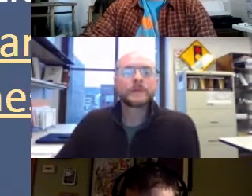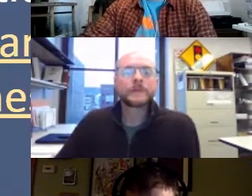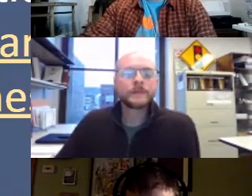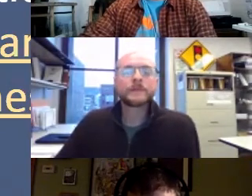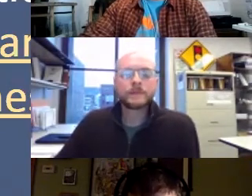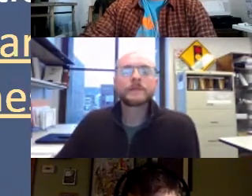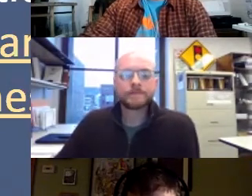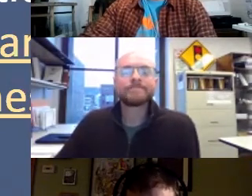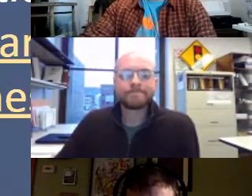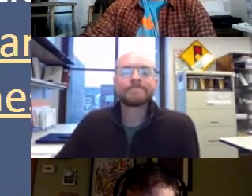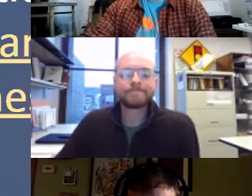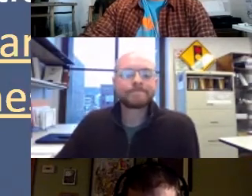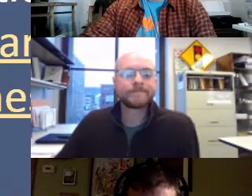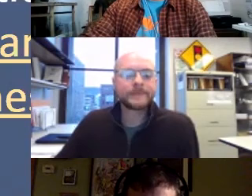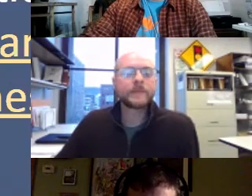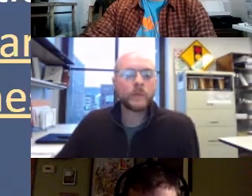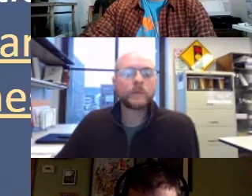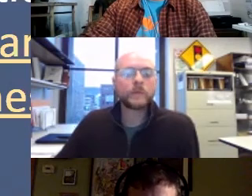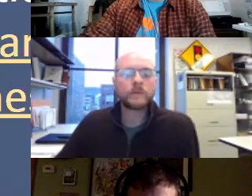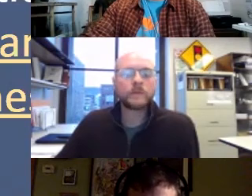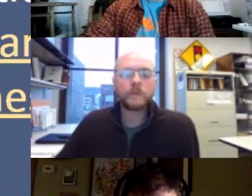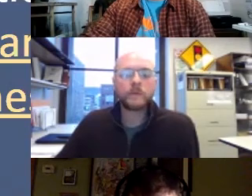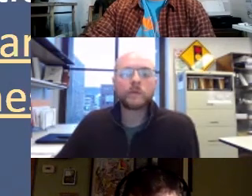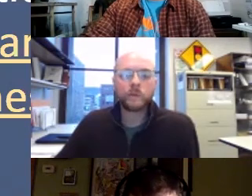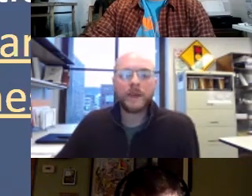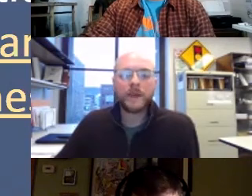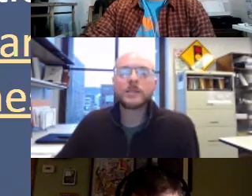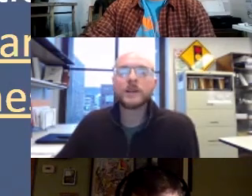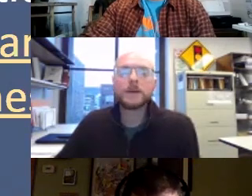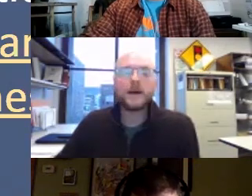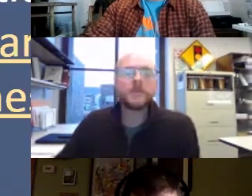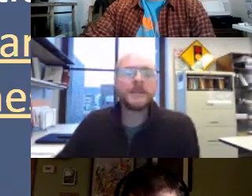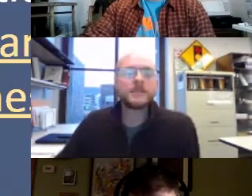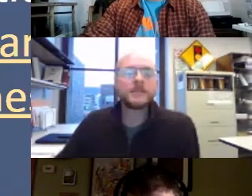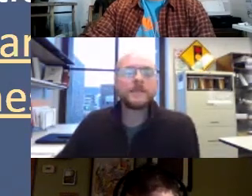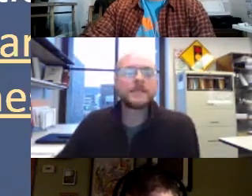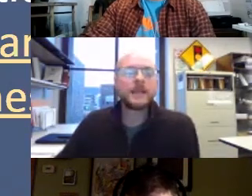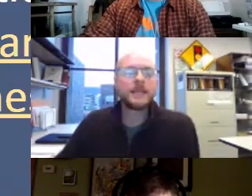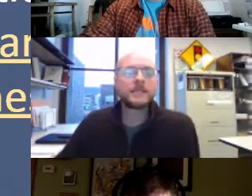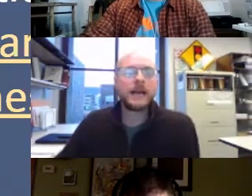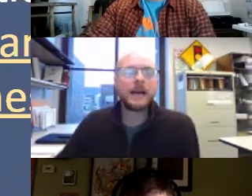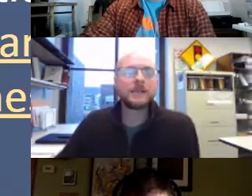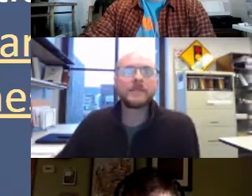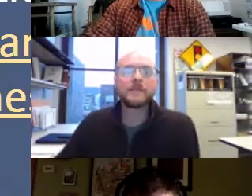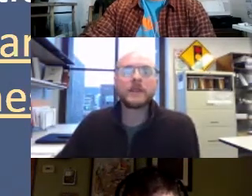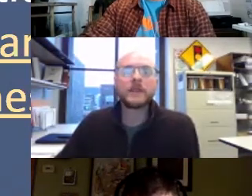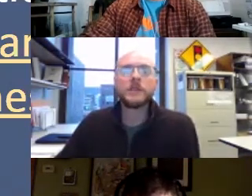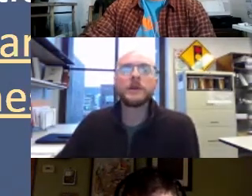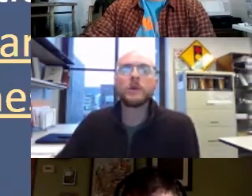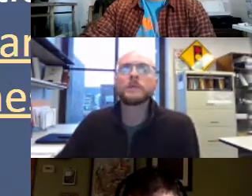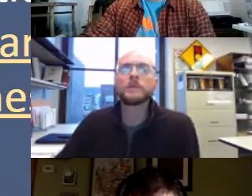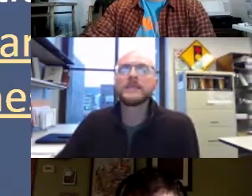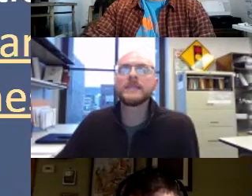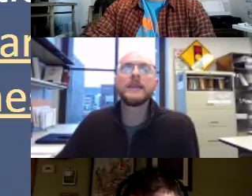lane configurations along this section of California? That's a great question. Yes, our traffic studies, traffic volumes